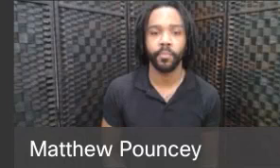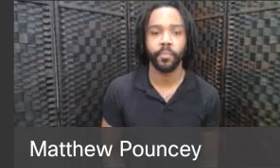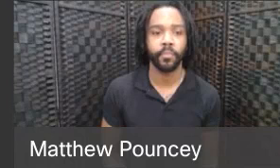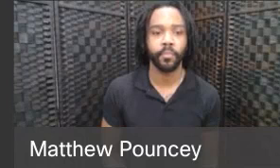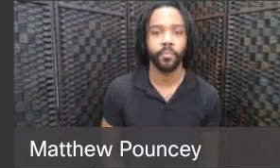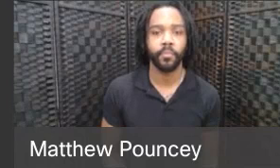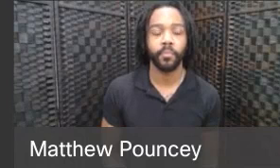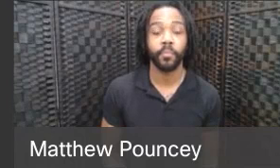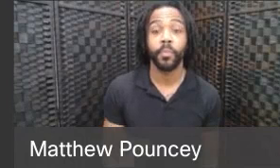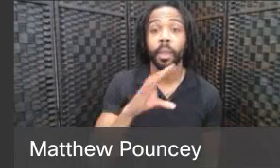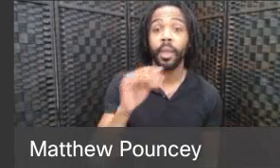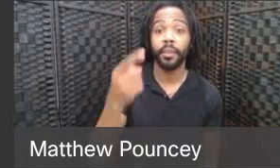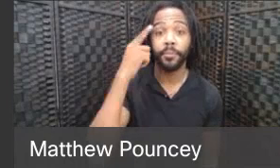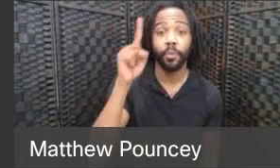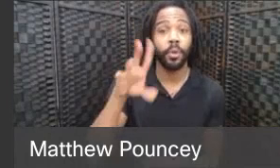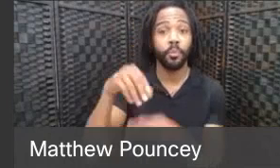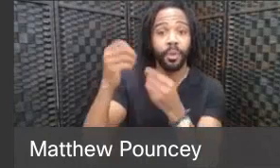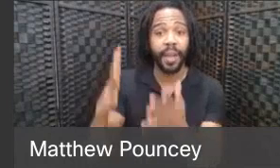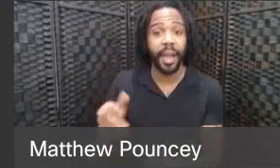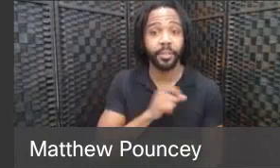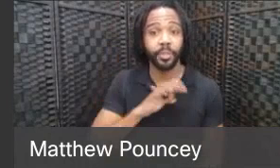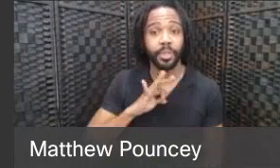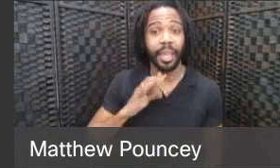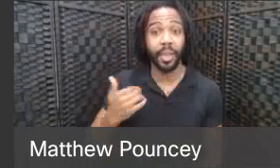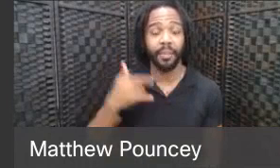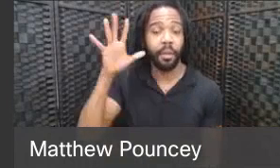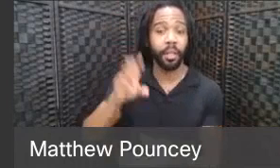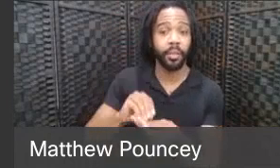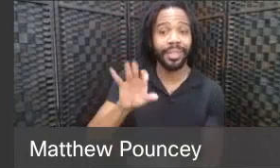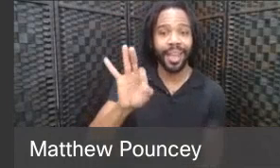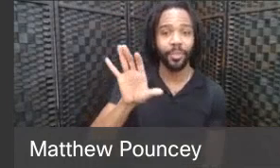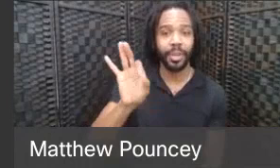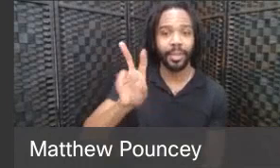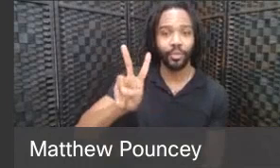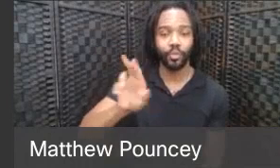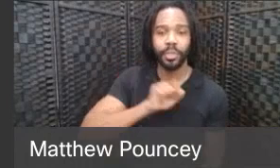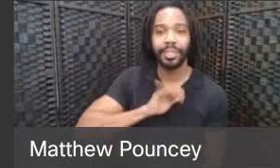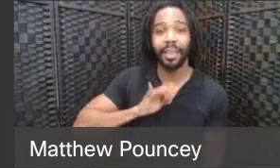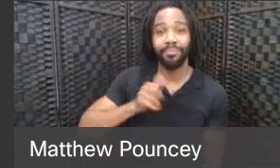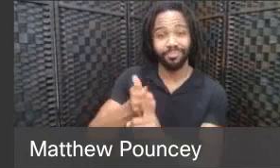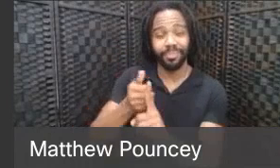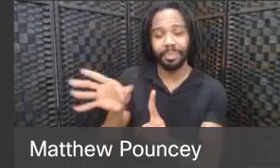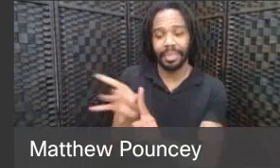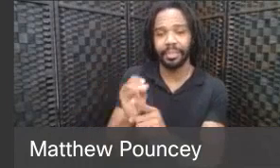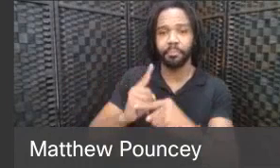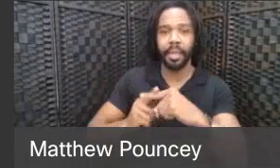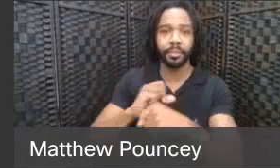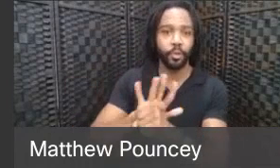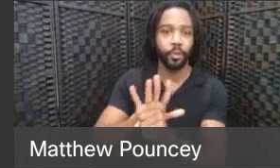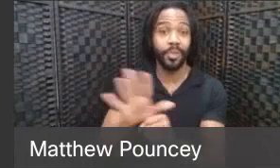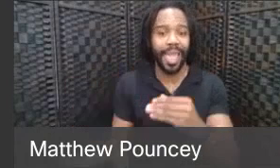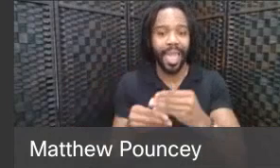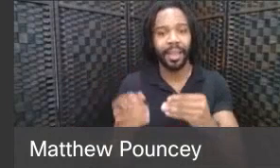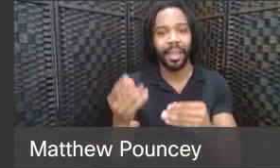And among provider staff, there have been 992 provider staff who've tested positive for COVID. We added 18 in the